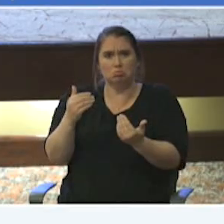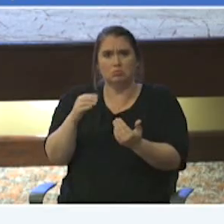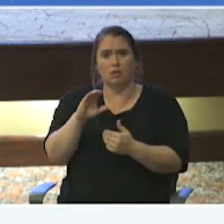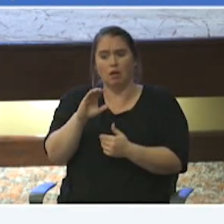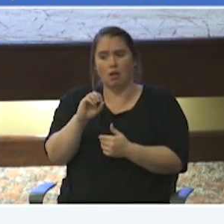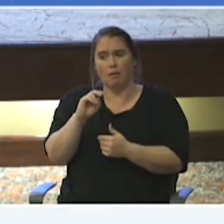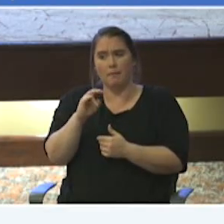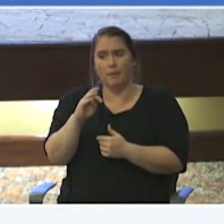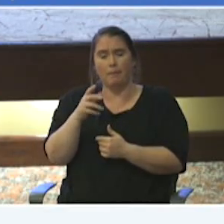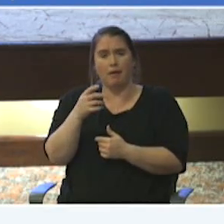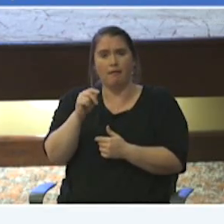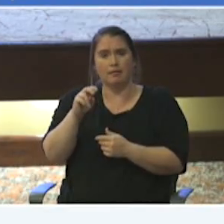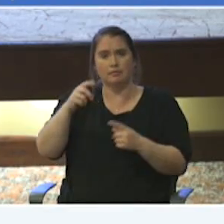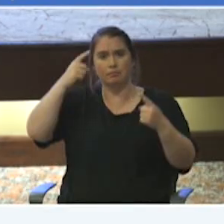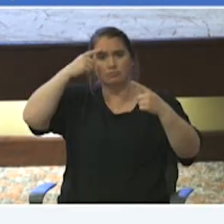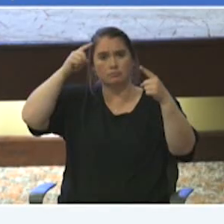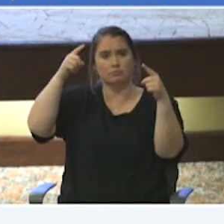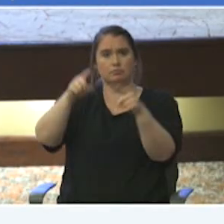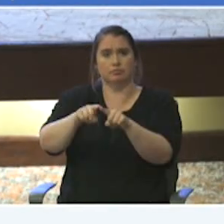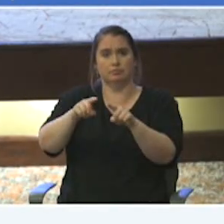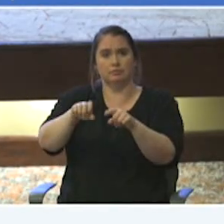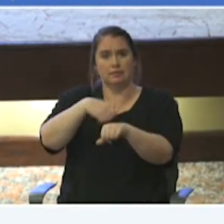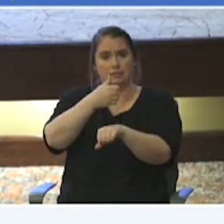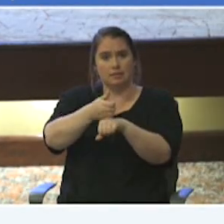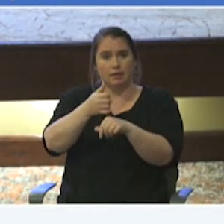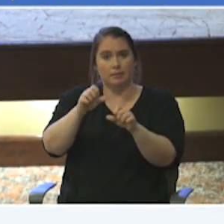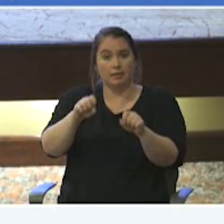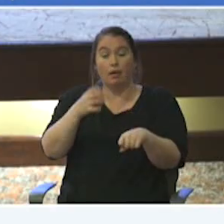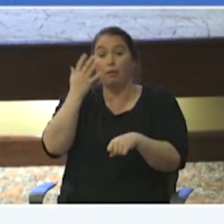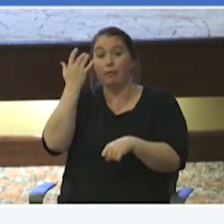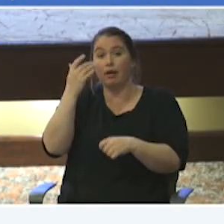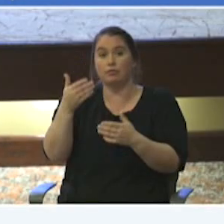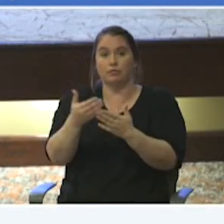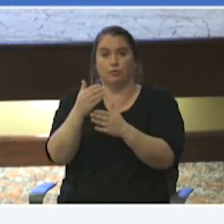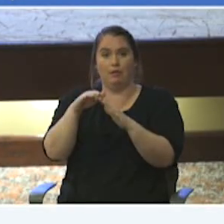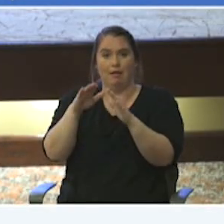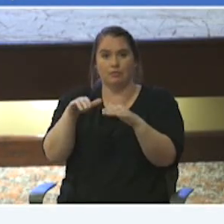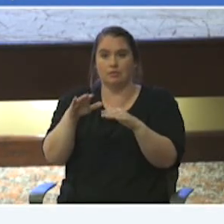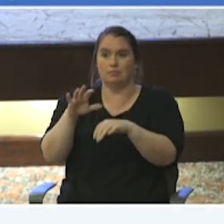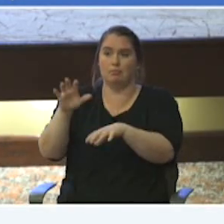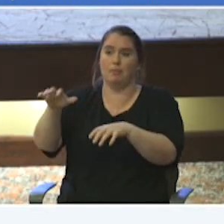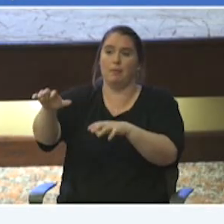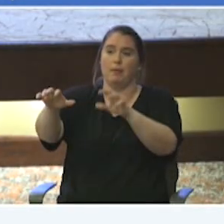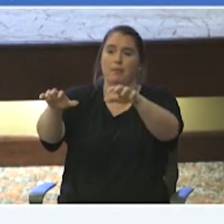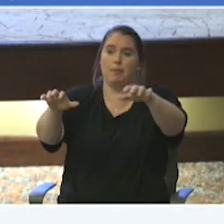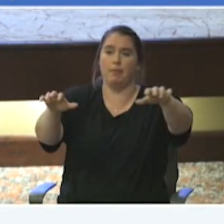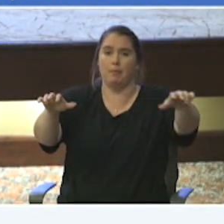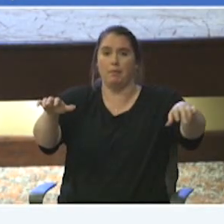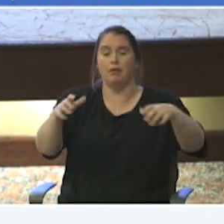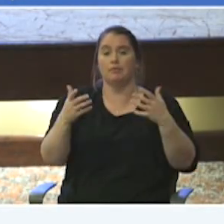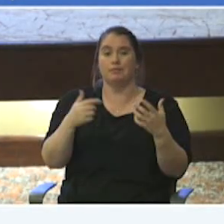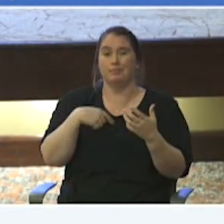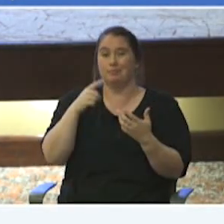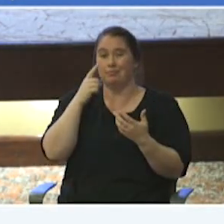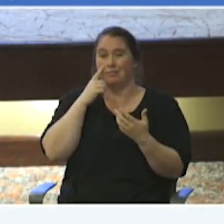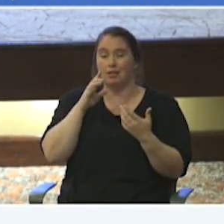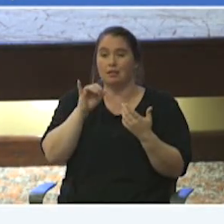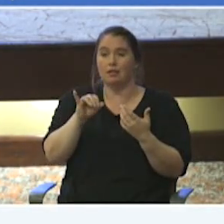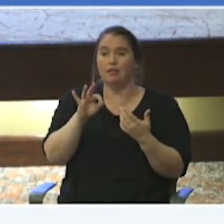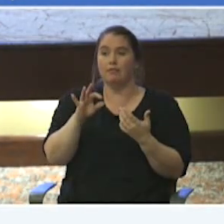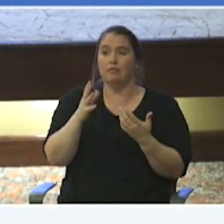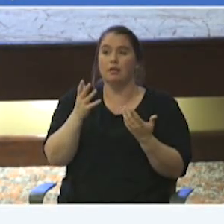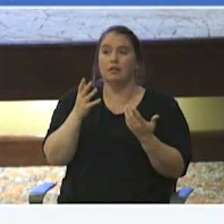lot of these being put in new homes as an amenity for homes. And so we feel like if you